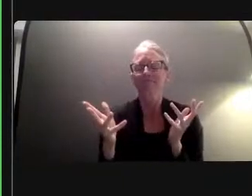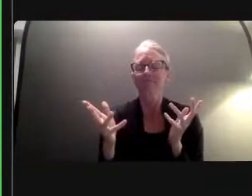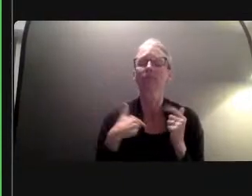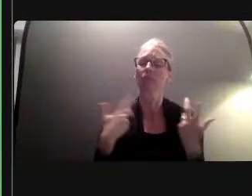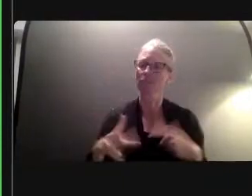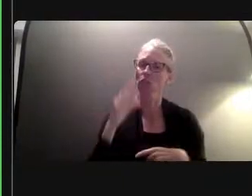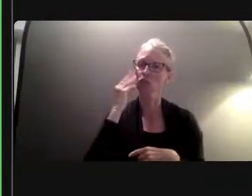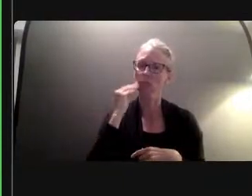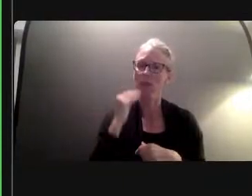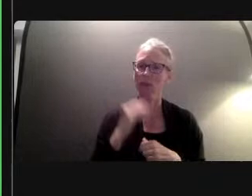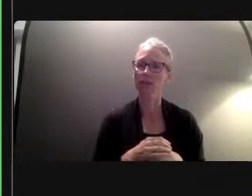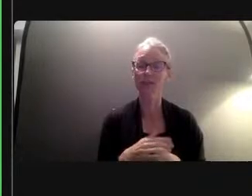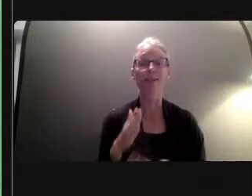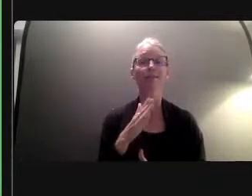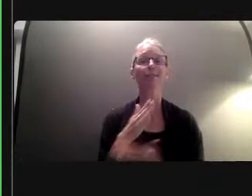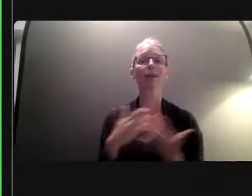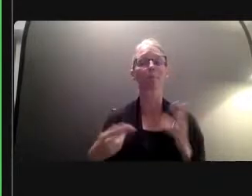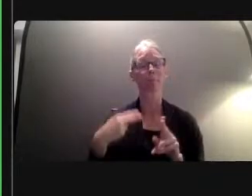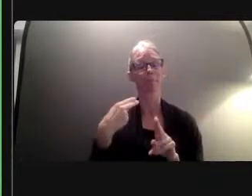and then